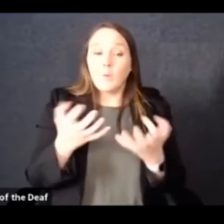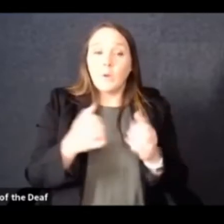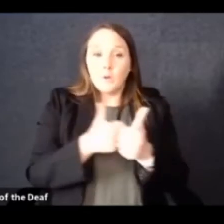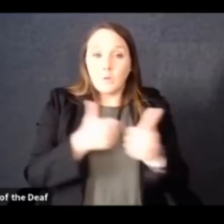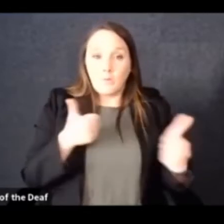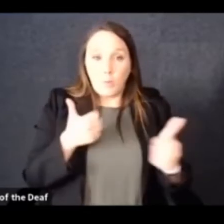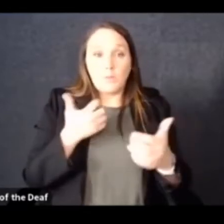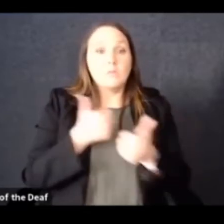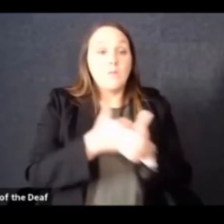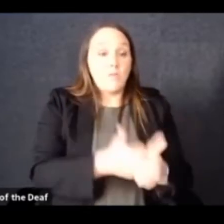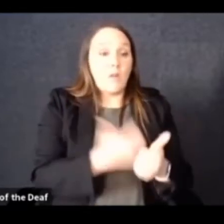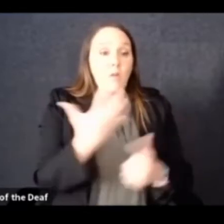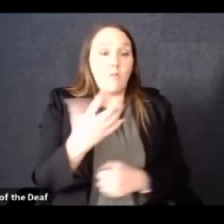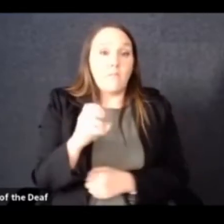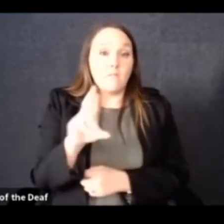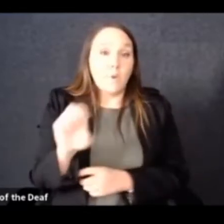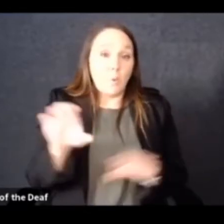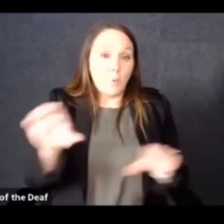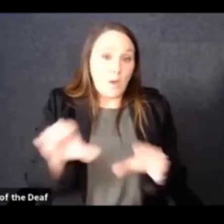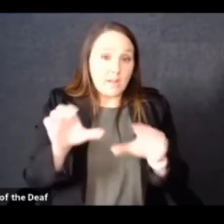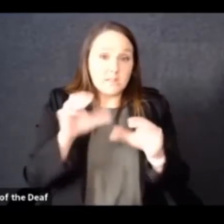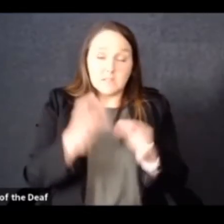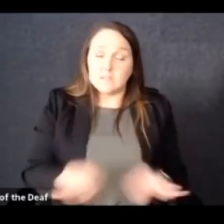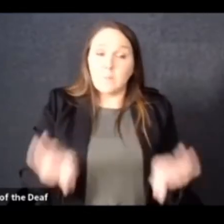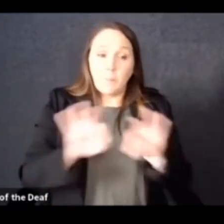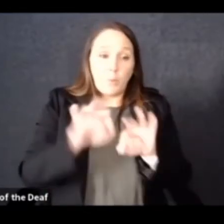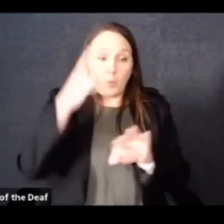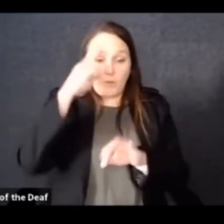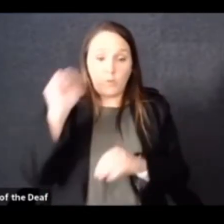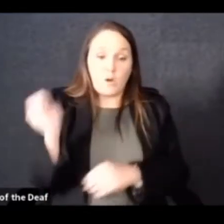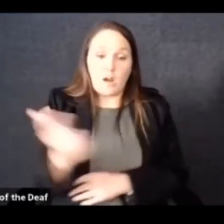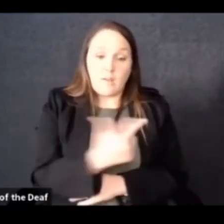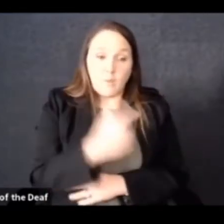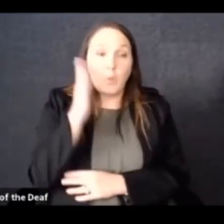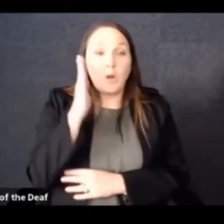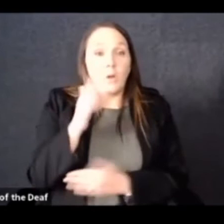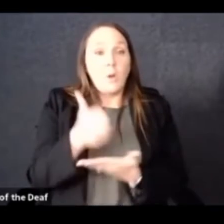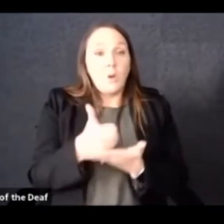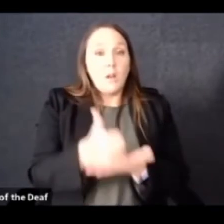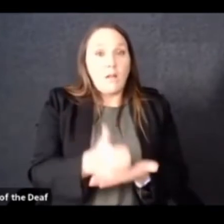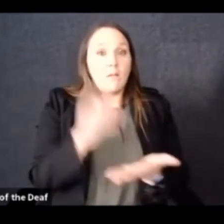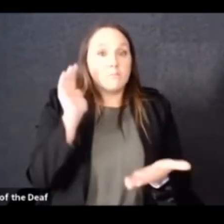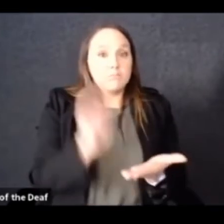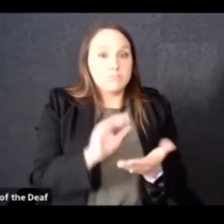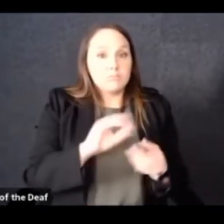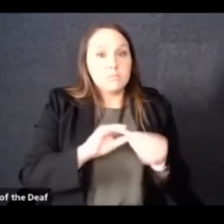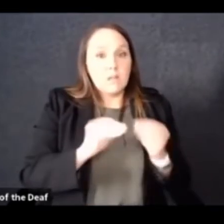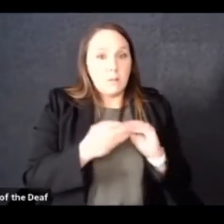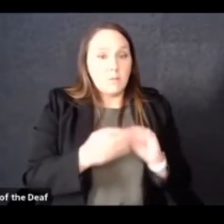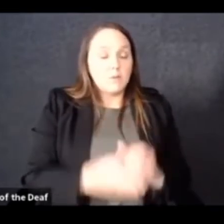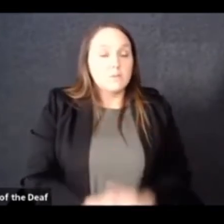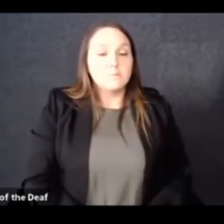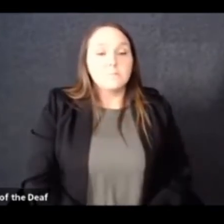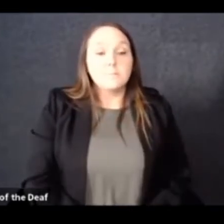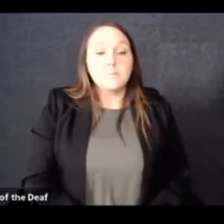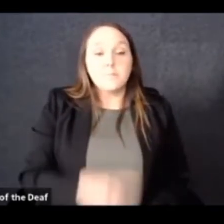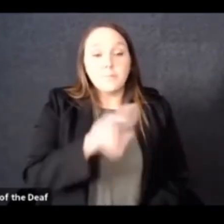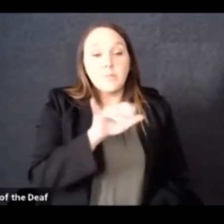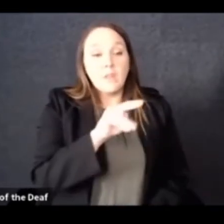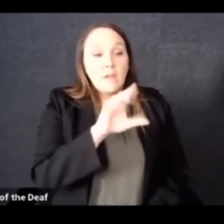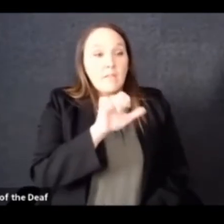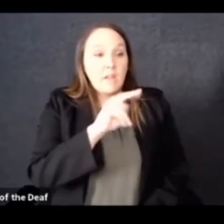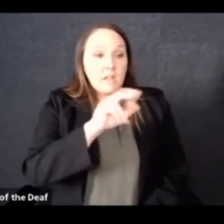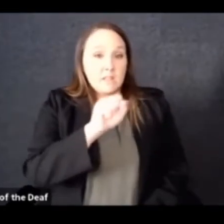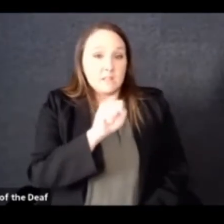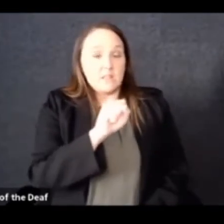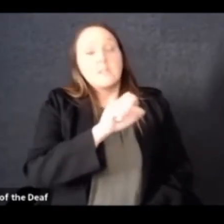5 core actions is really important for everybody, and it would help lower our counts and reduce our case rate. From Vincent with the Sentinel,